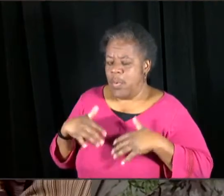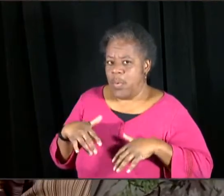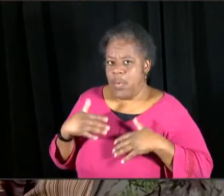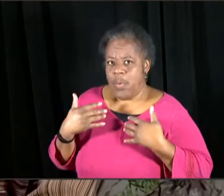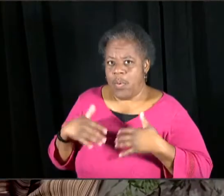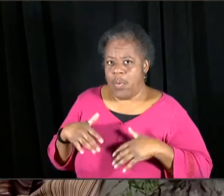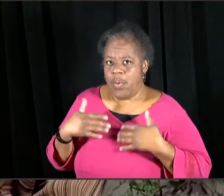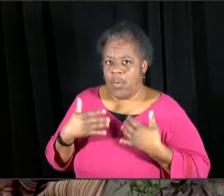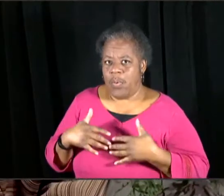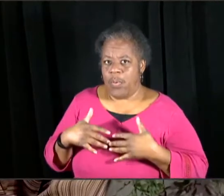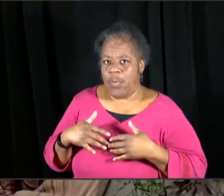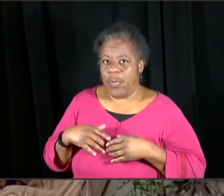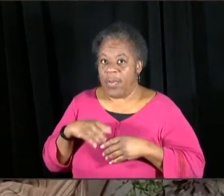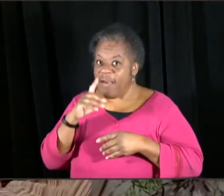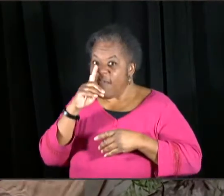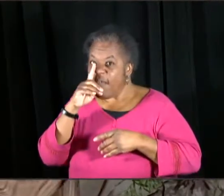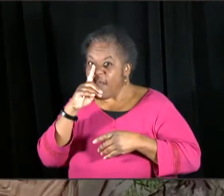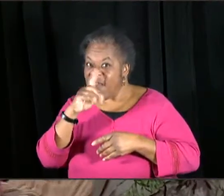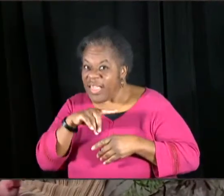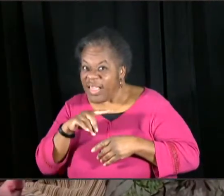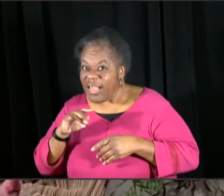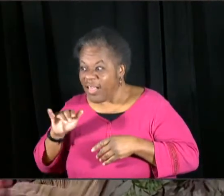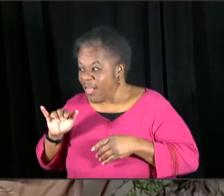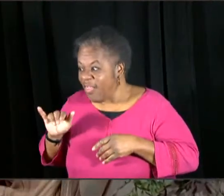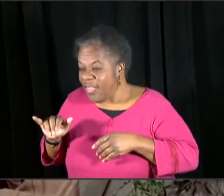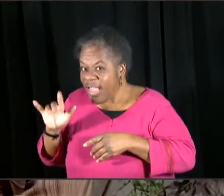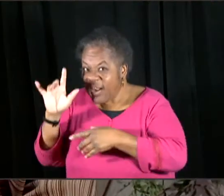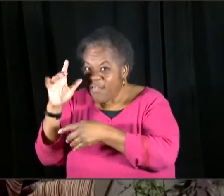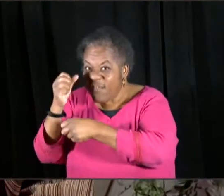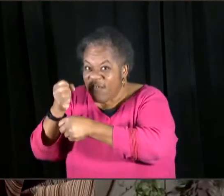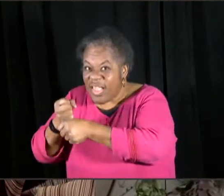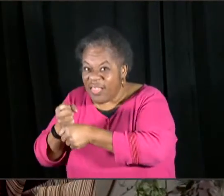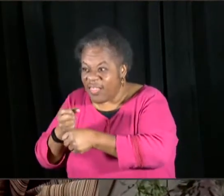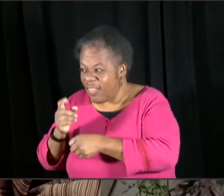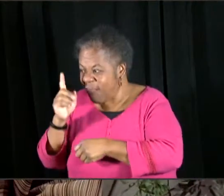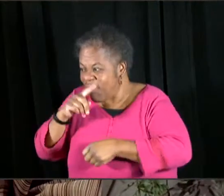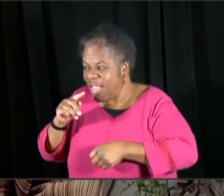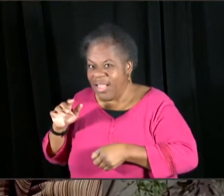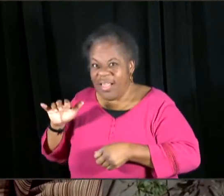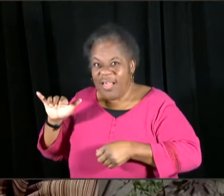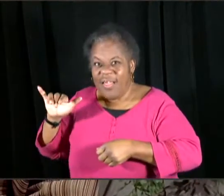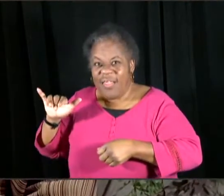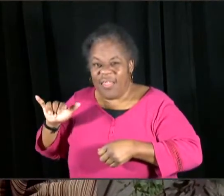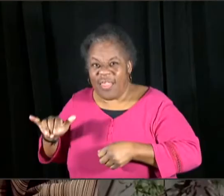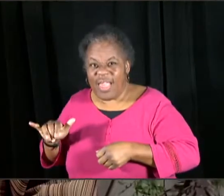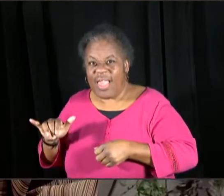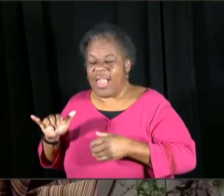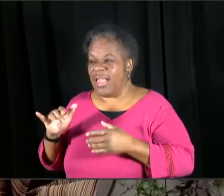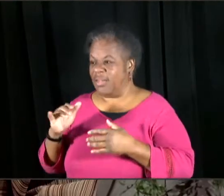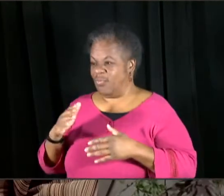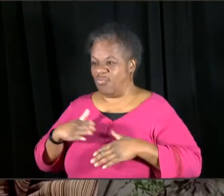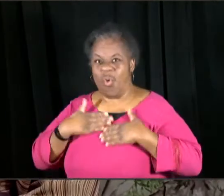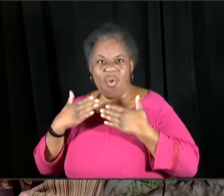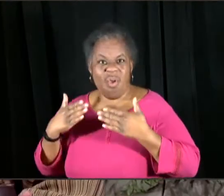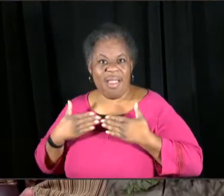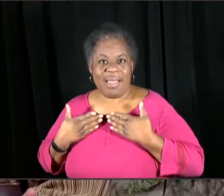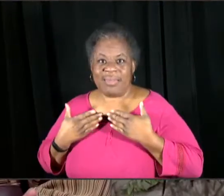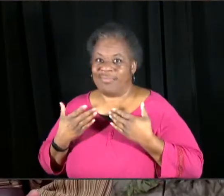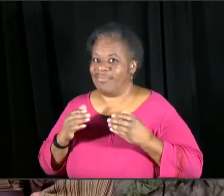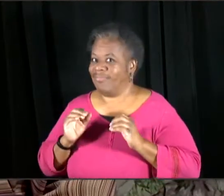You can't fake that kind of radiance. It comes from another world, and nothing in this world can completely cover it up.